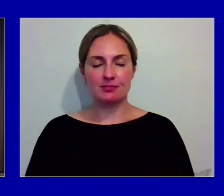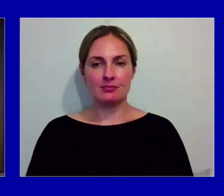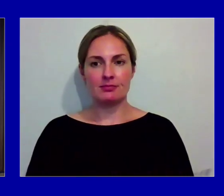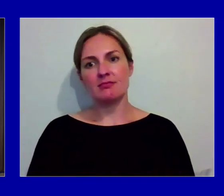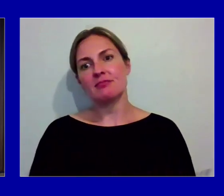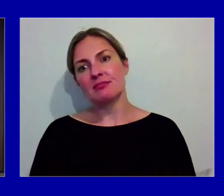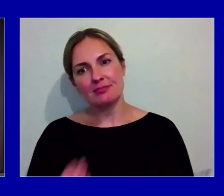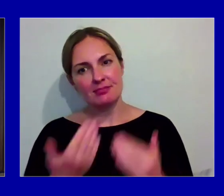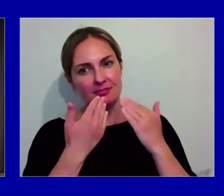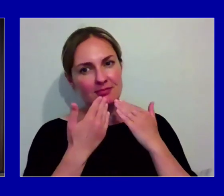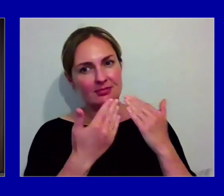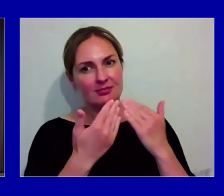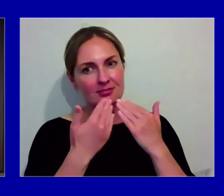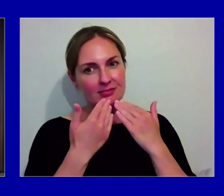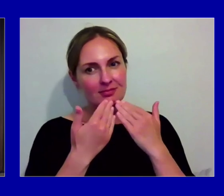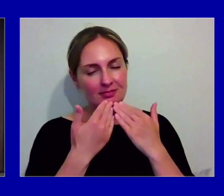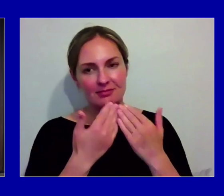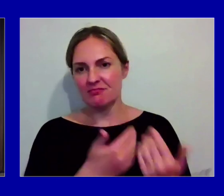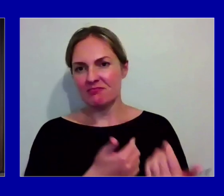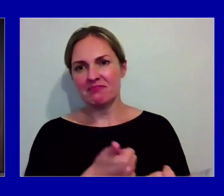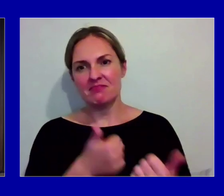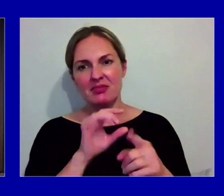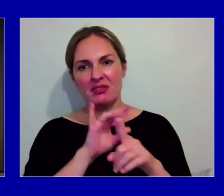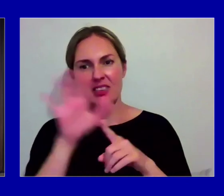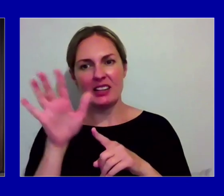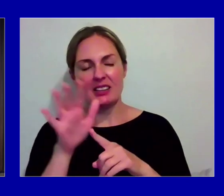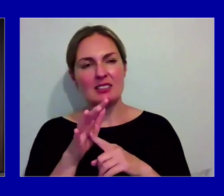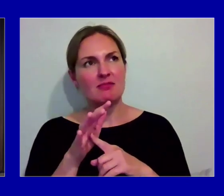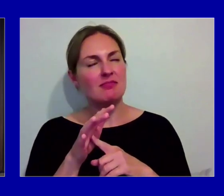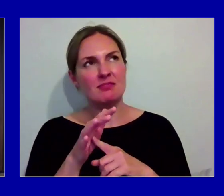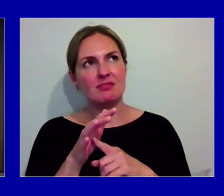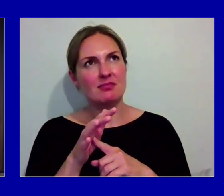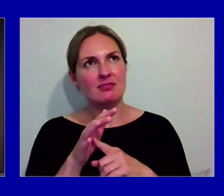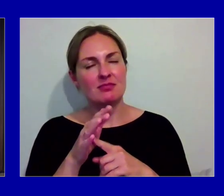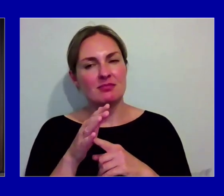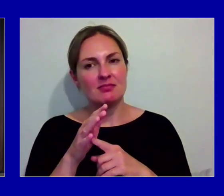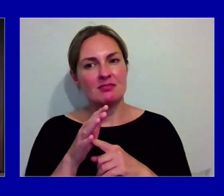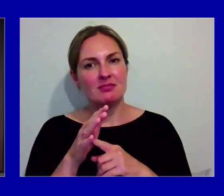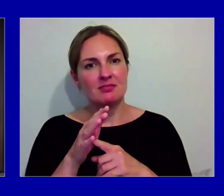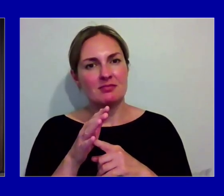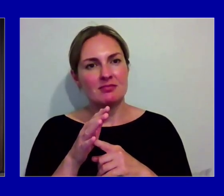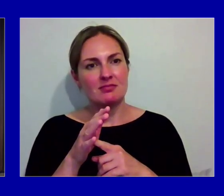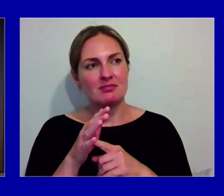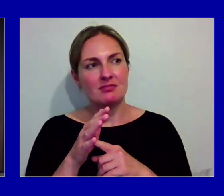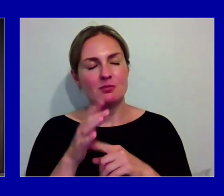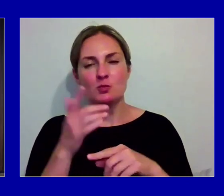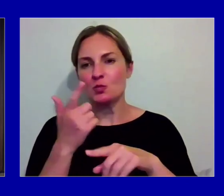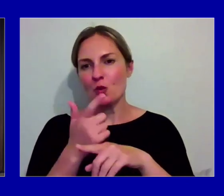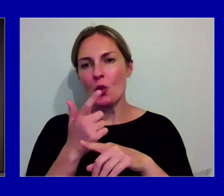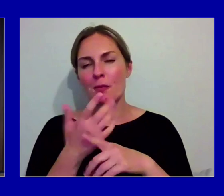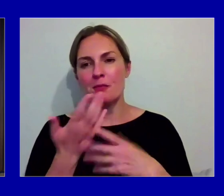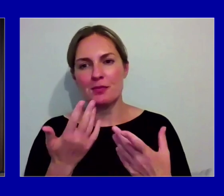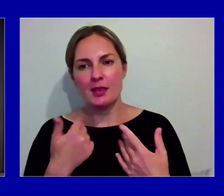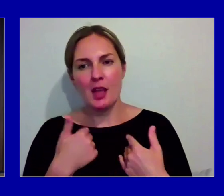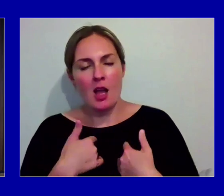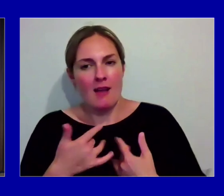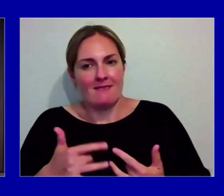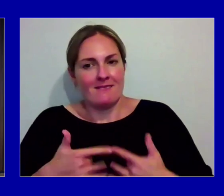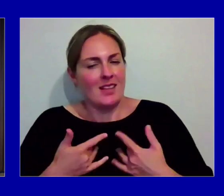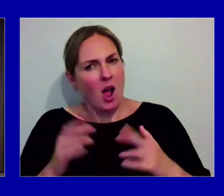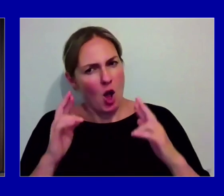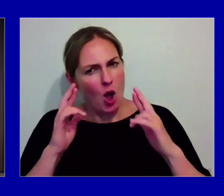a incredibly enriching, and I feel a lot of hope for what we've spoken about, for the future of country, for working